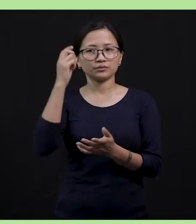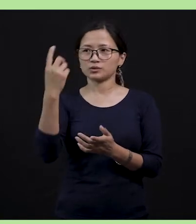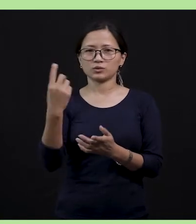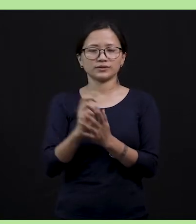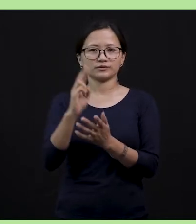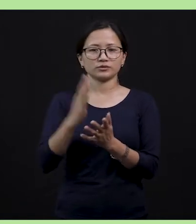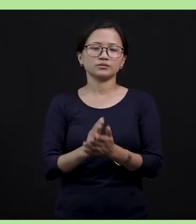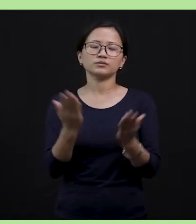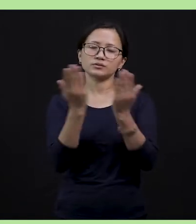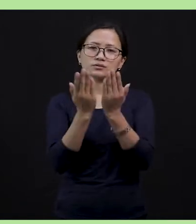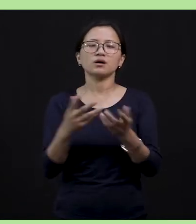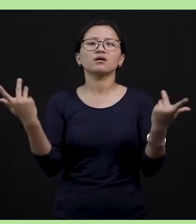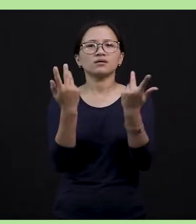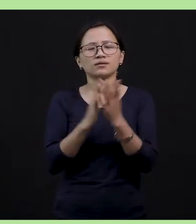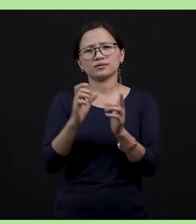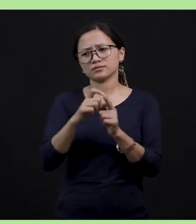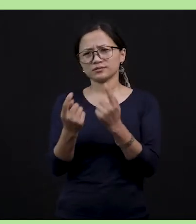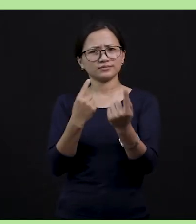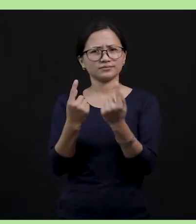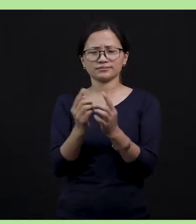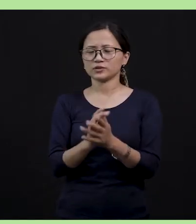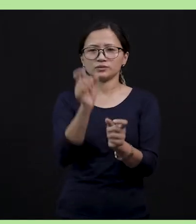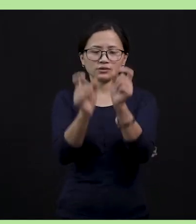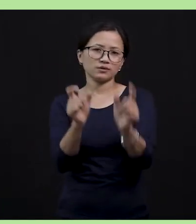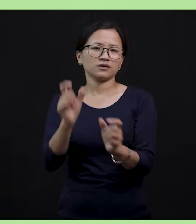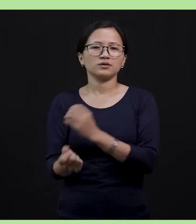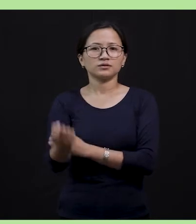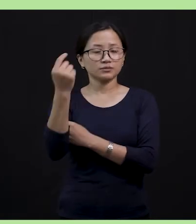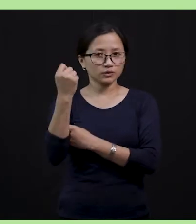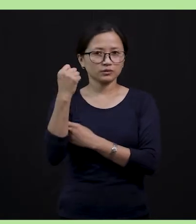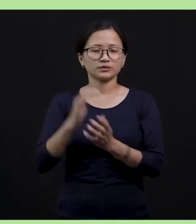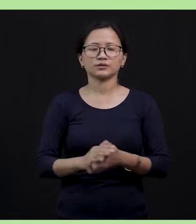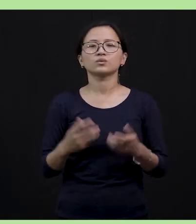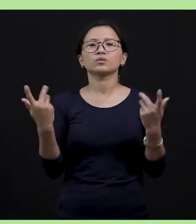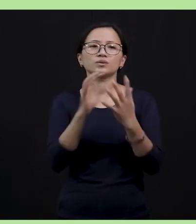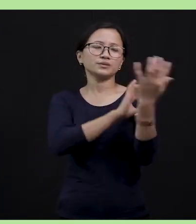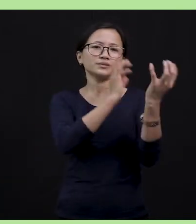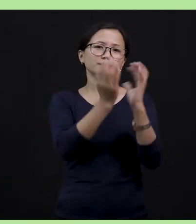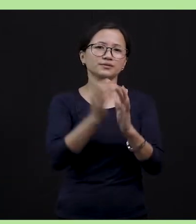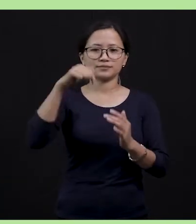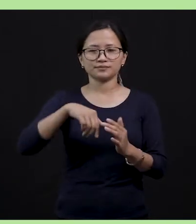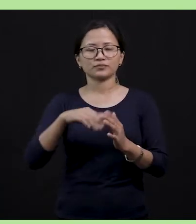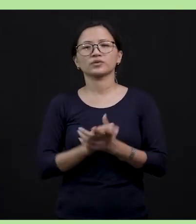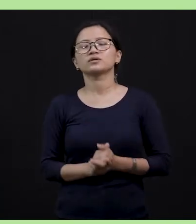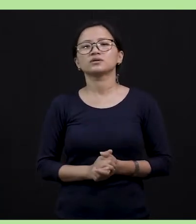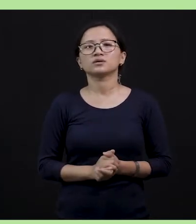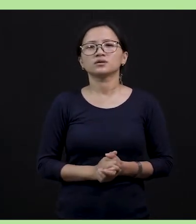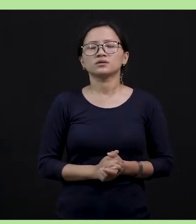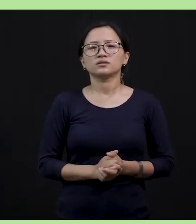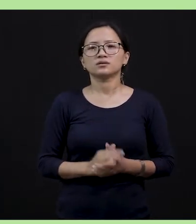we studied about how the democratic world developed into what we see today. So there was Bill of Rights, there